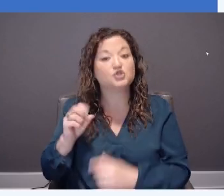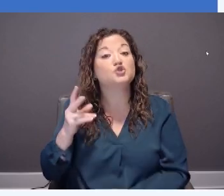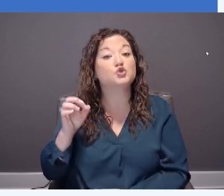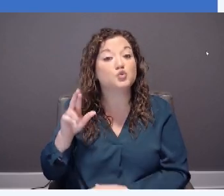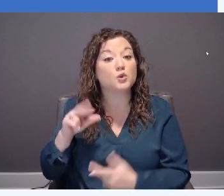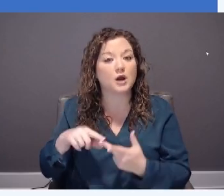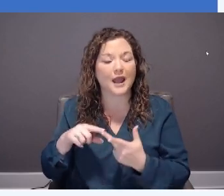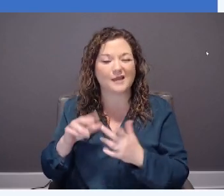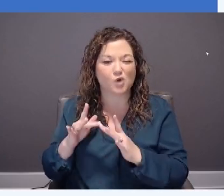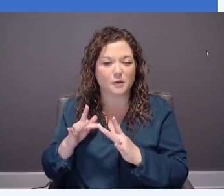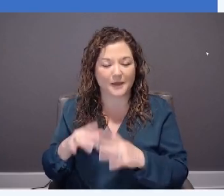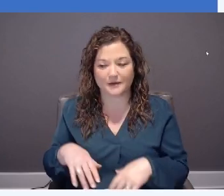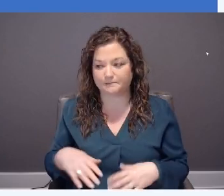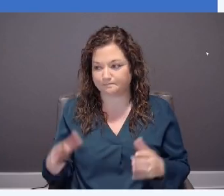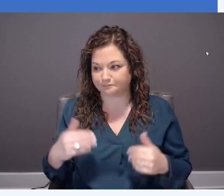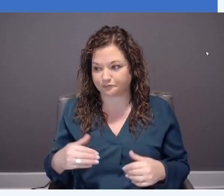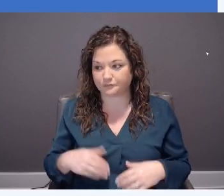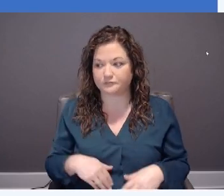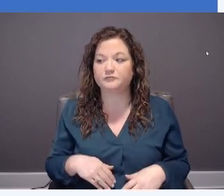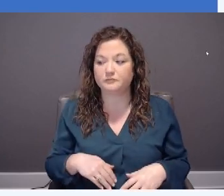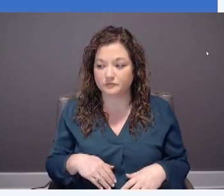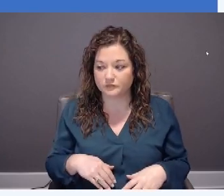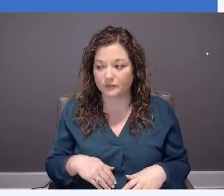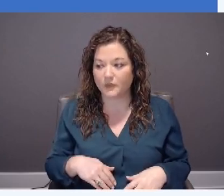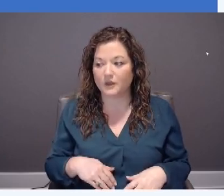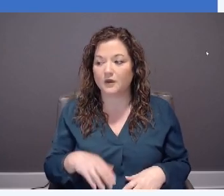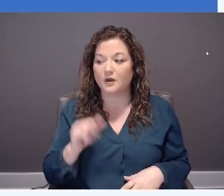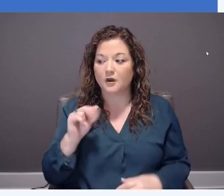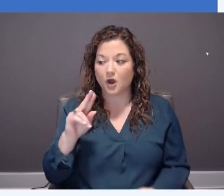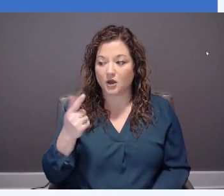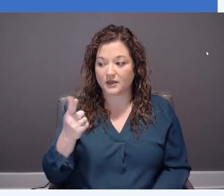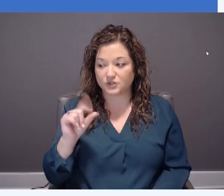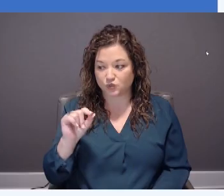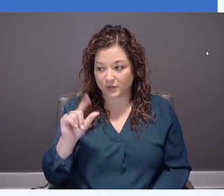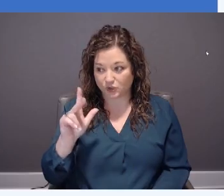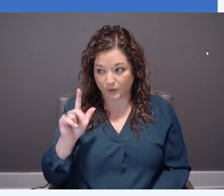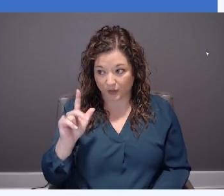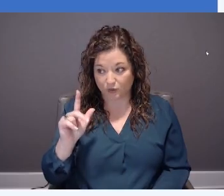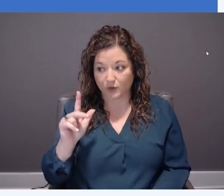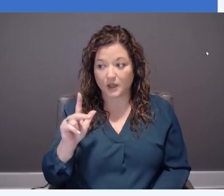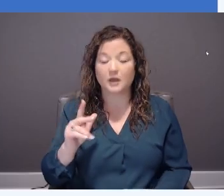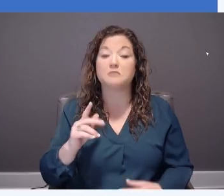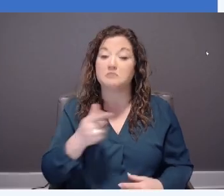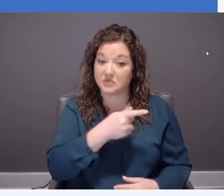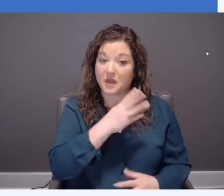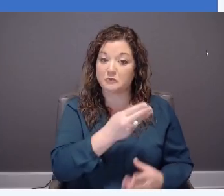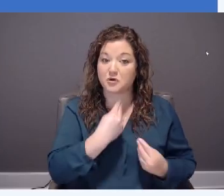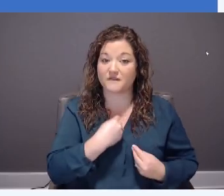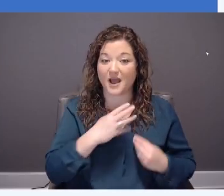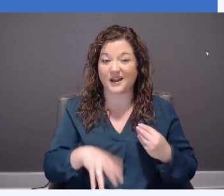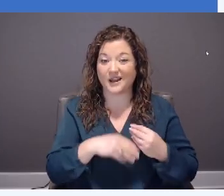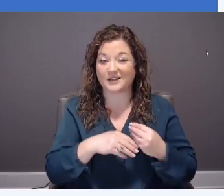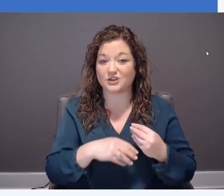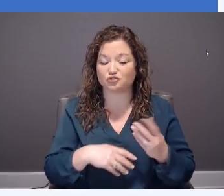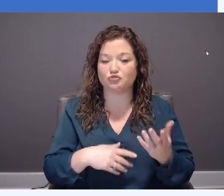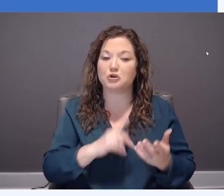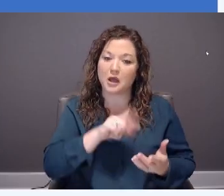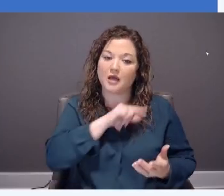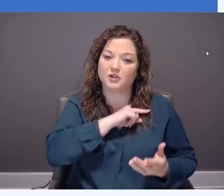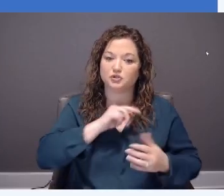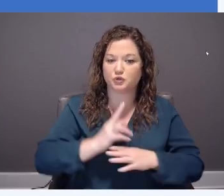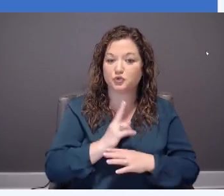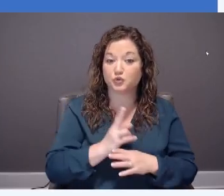In August of 2023, Treasury provided additional eligible uses for the ARPA funding, which